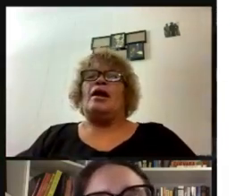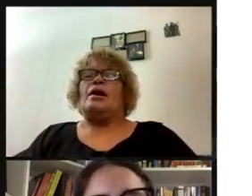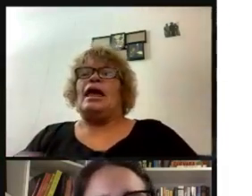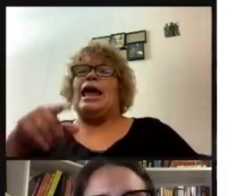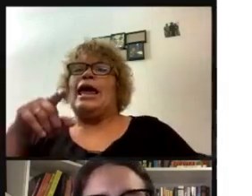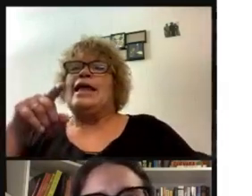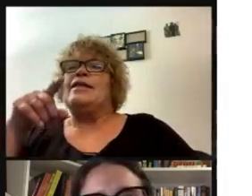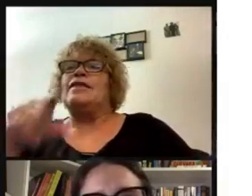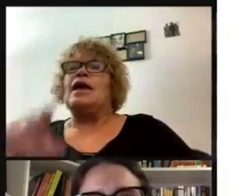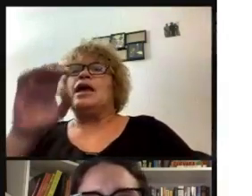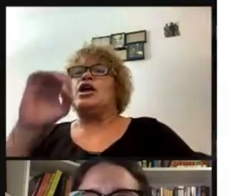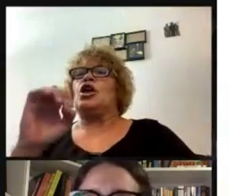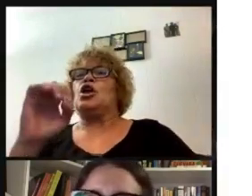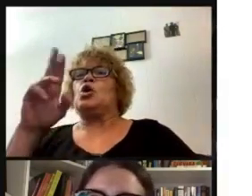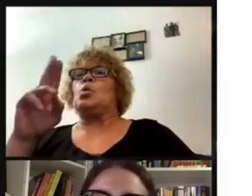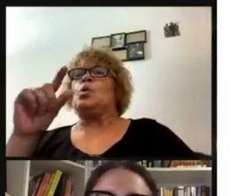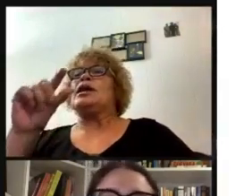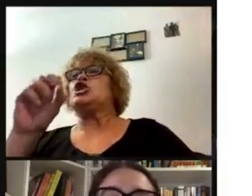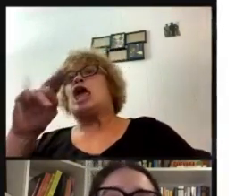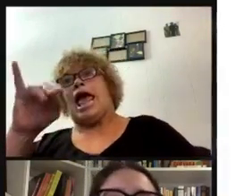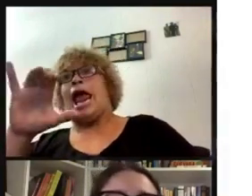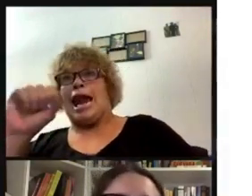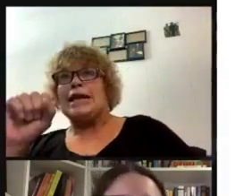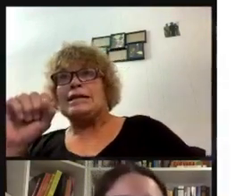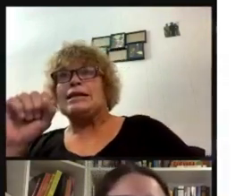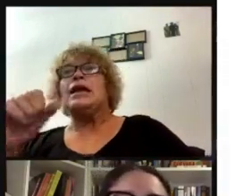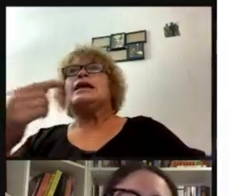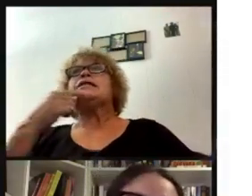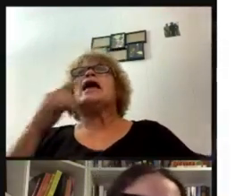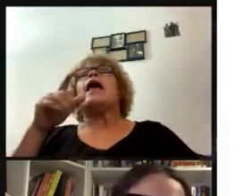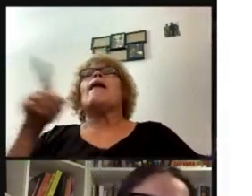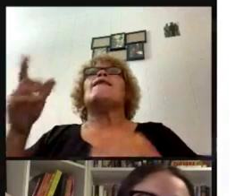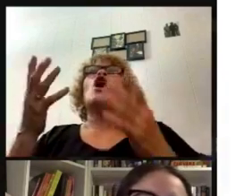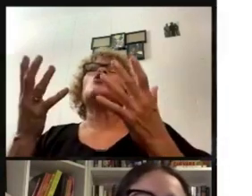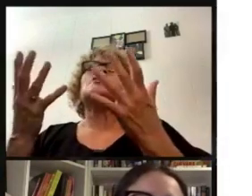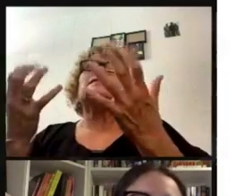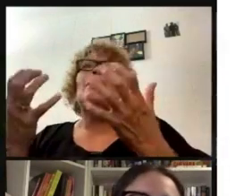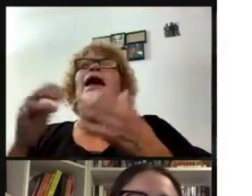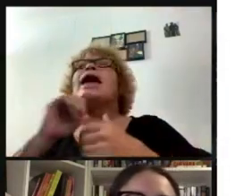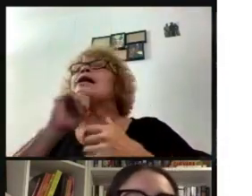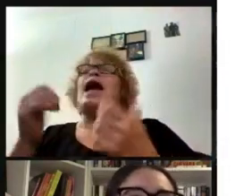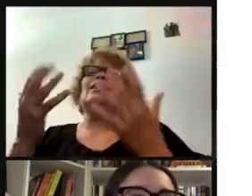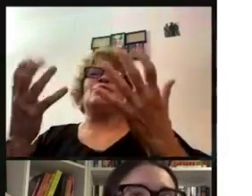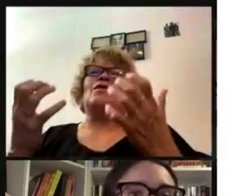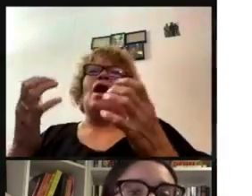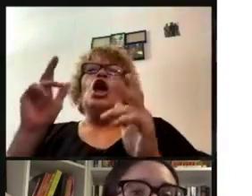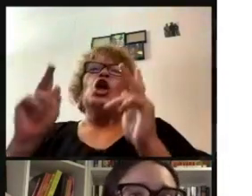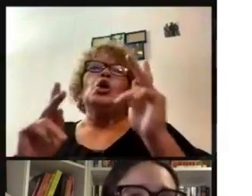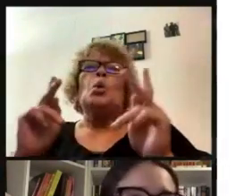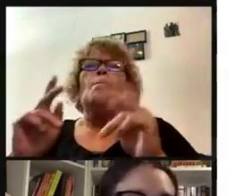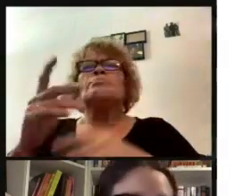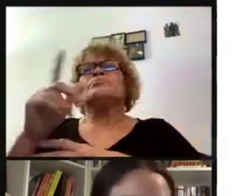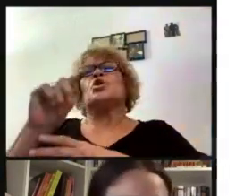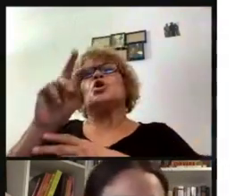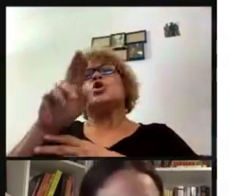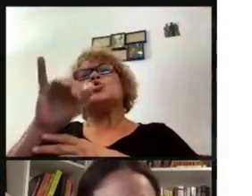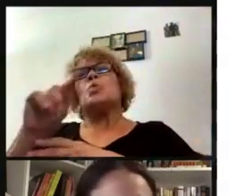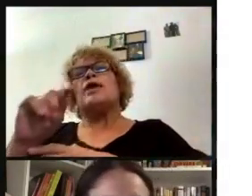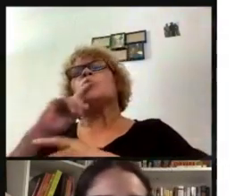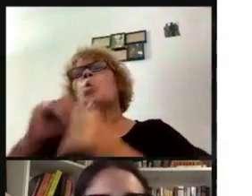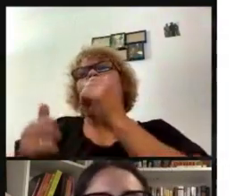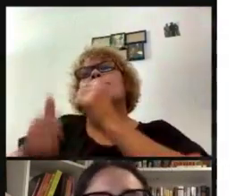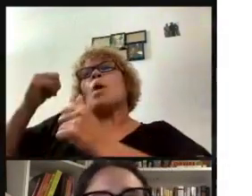really rested on the notion that both desirable and undesirable human traits were largely